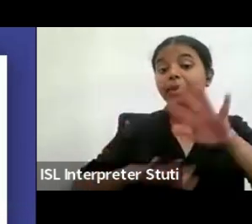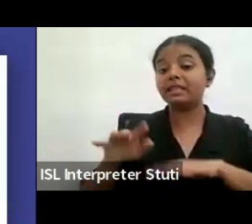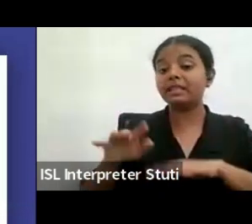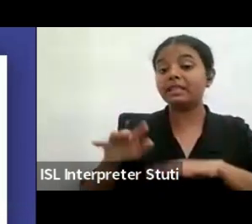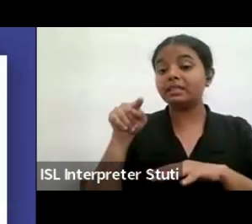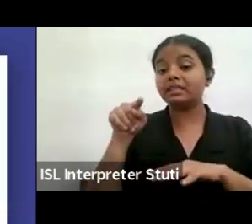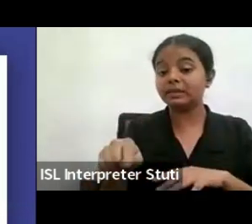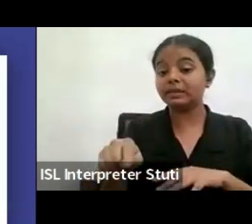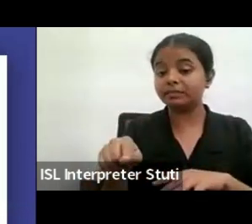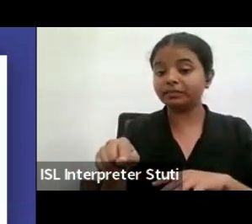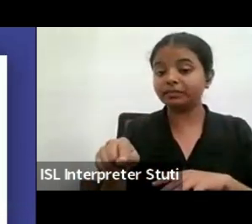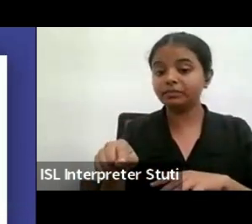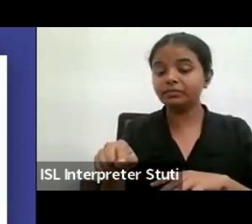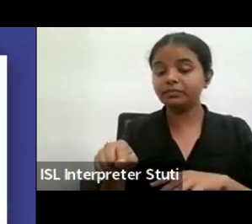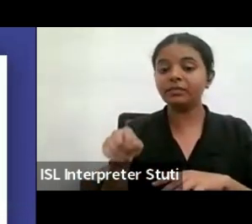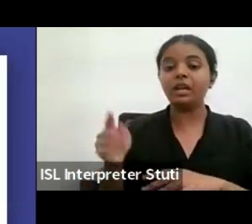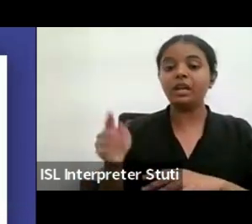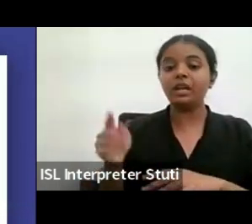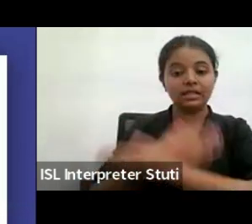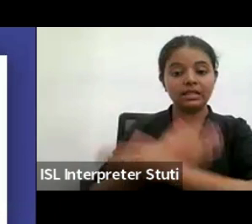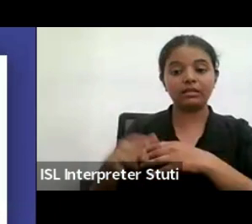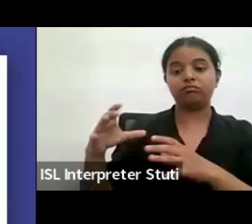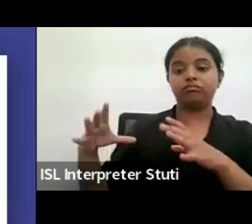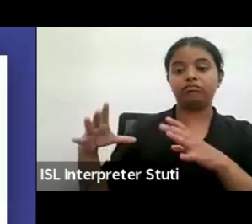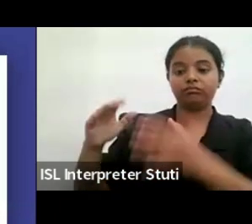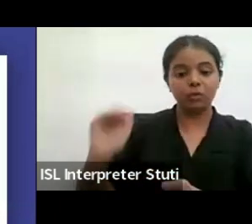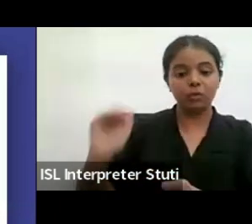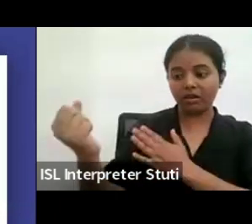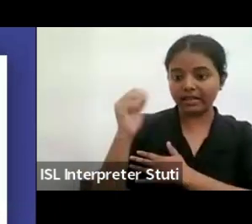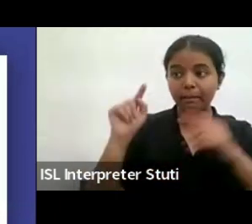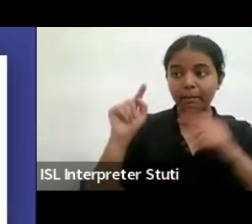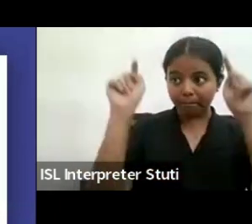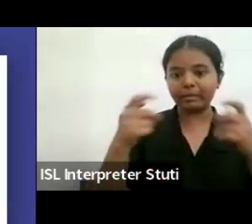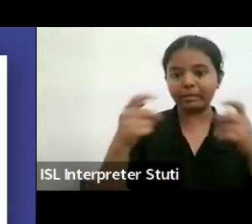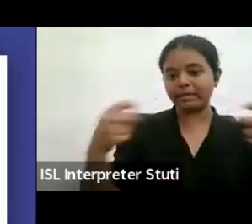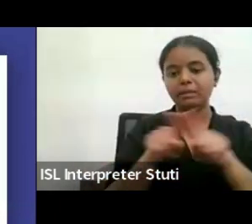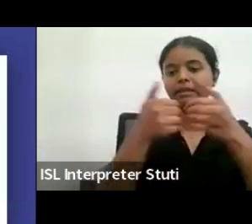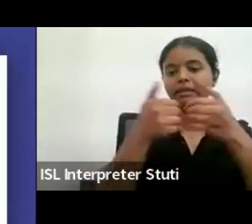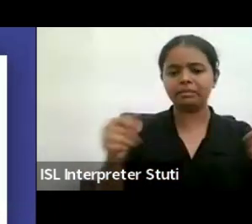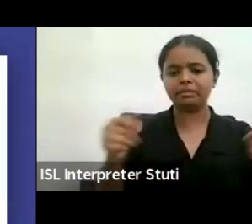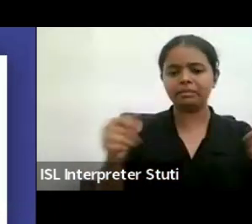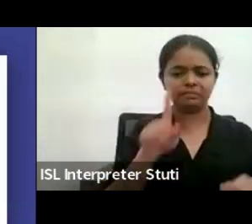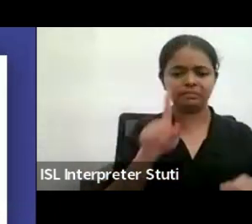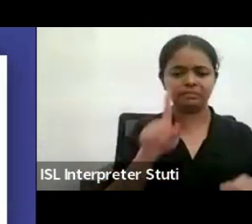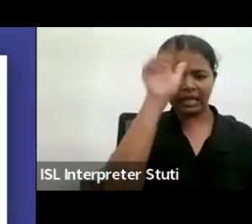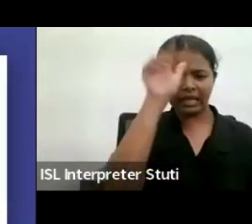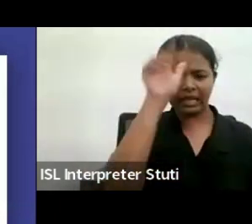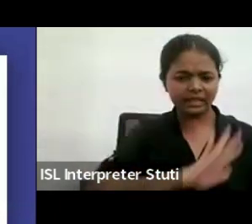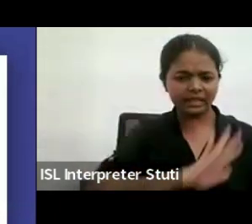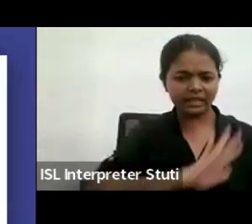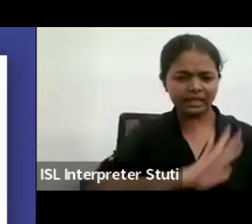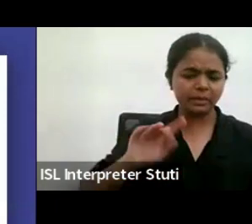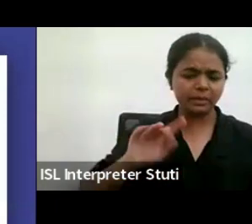with disabilities having all the human rights. Now, in India, there was a lot of discussion. India was one of the